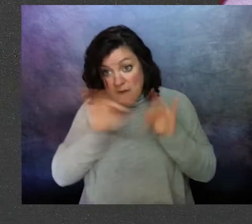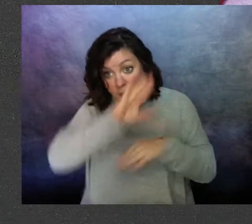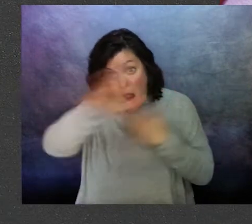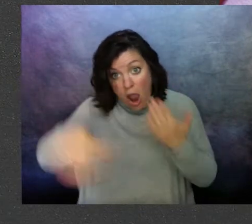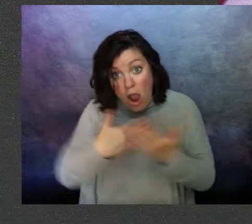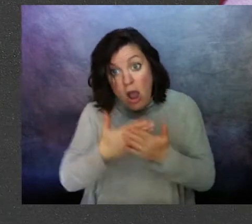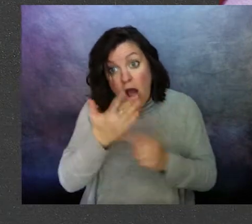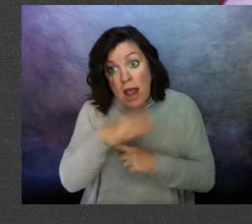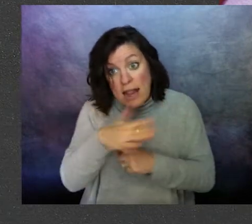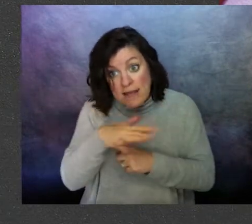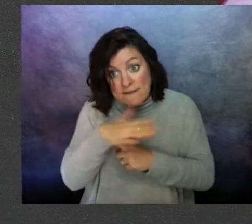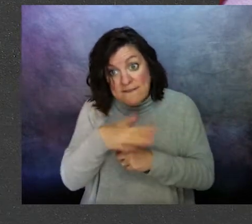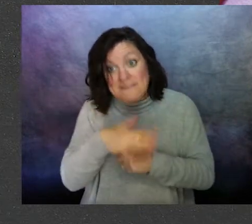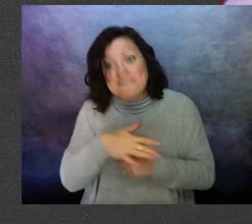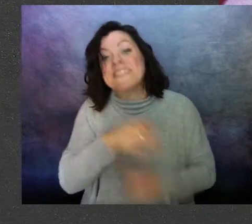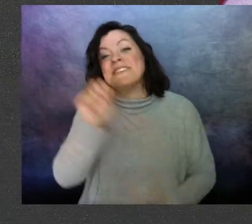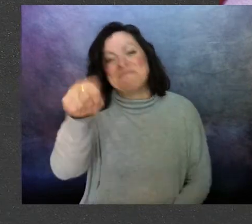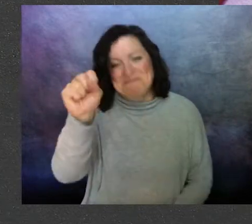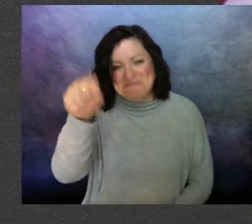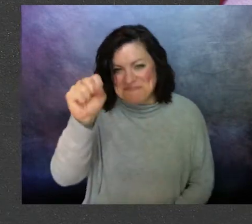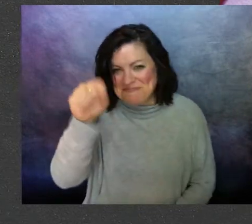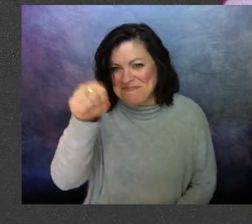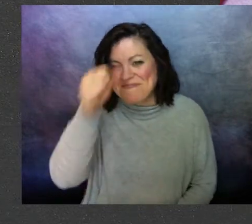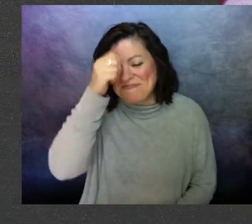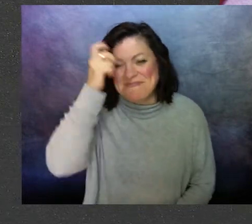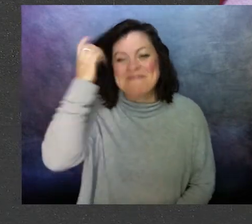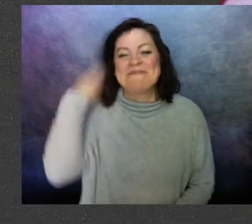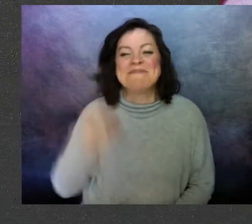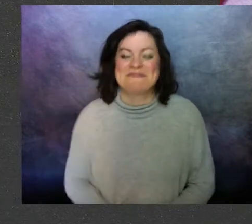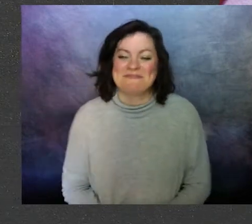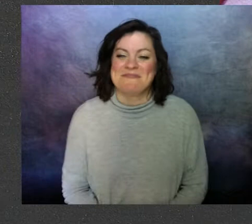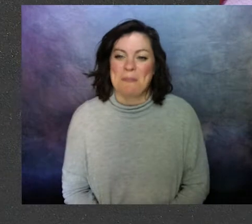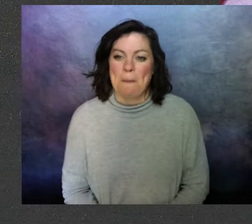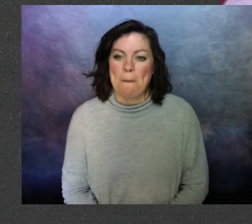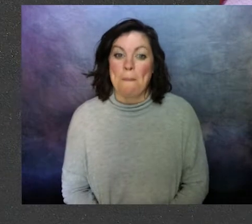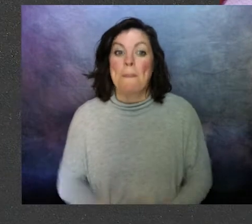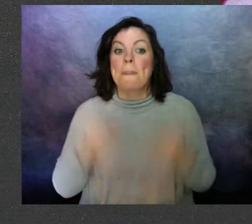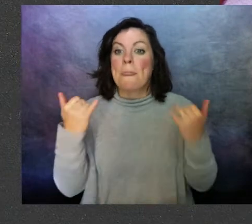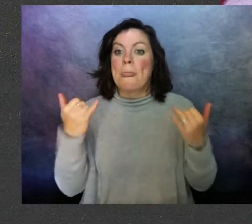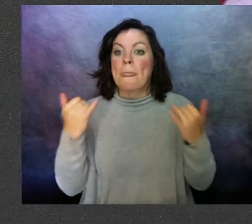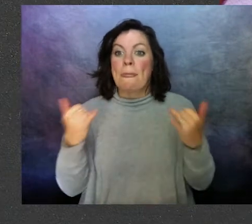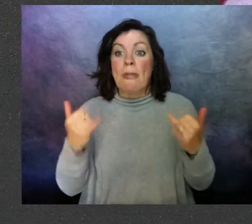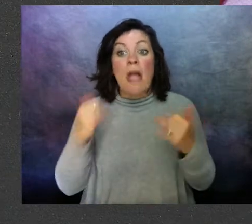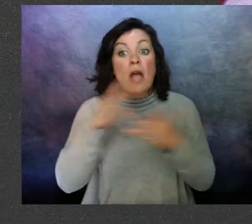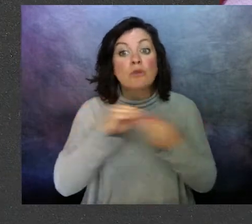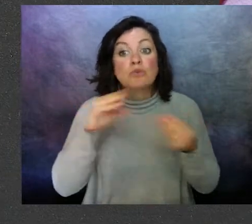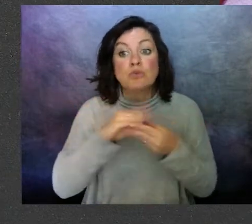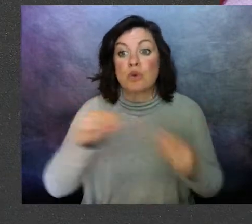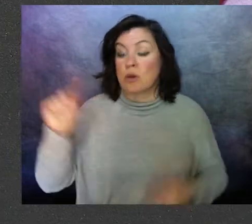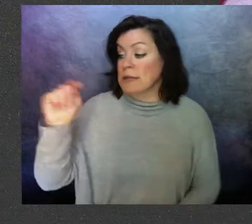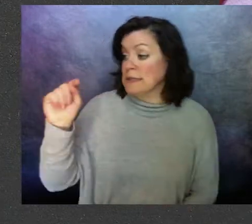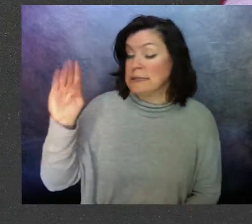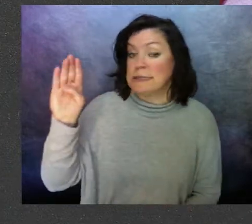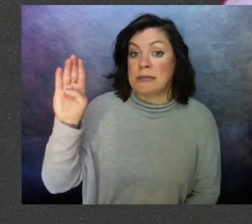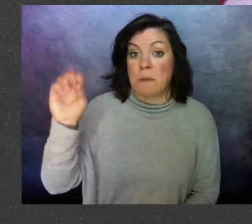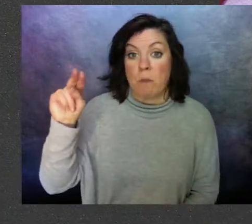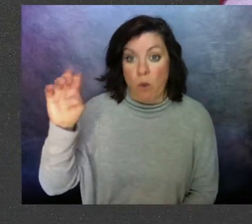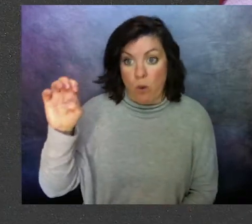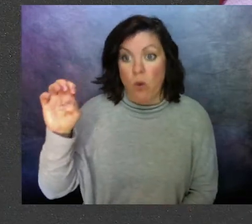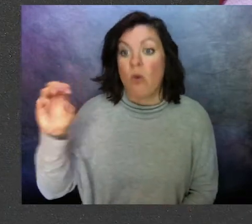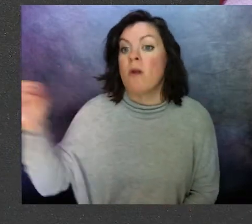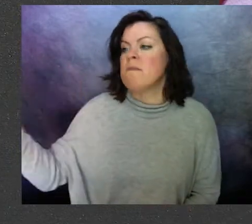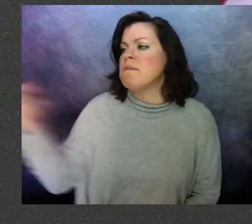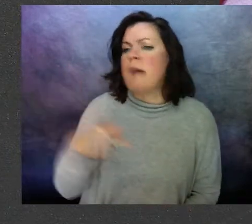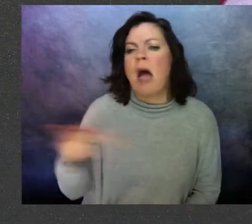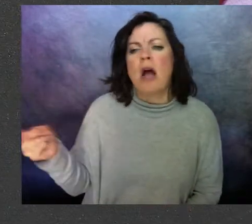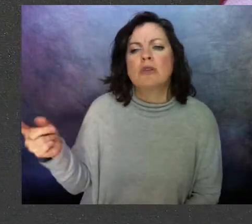If you did, good job. Well, now we're at a part of the story where T-Bone's returned.